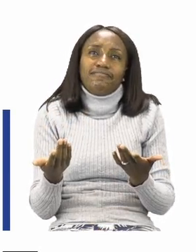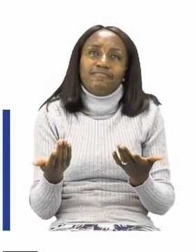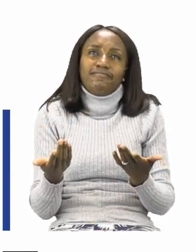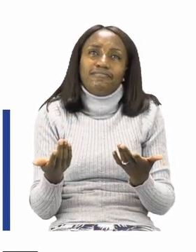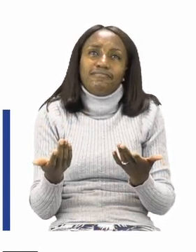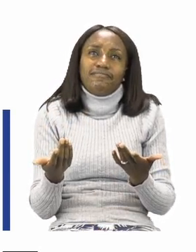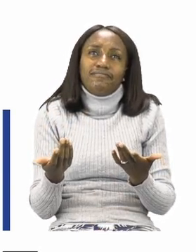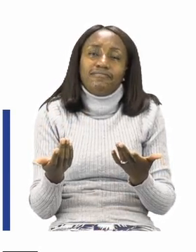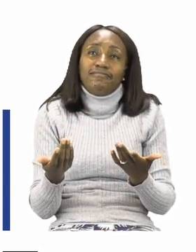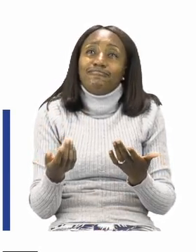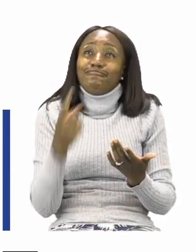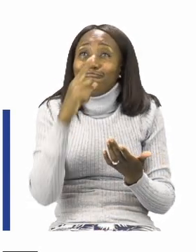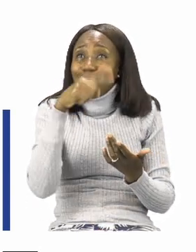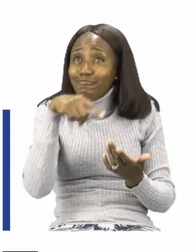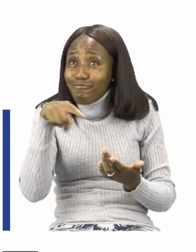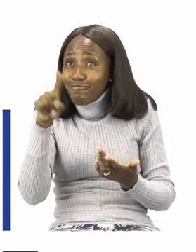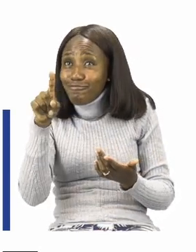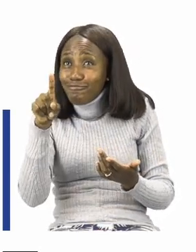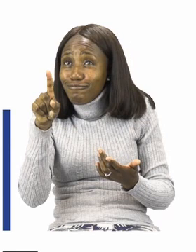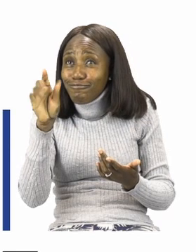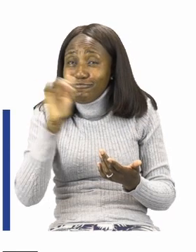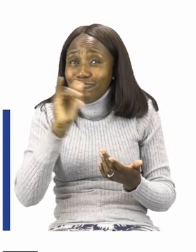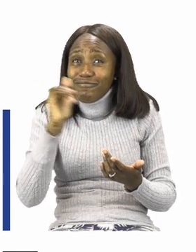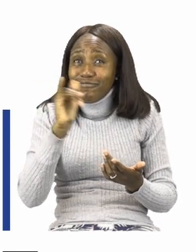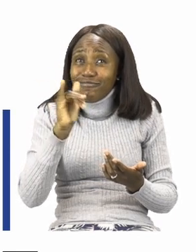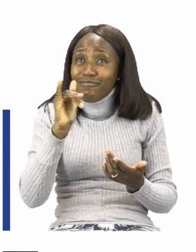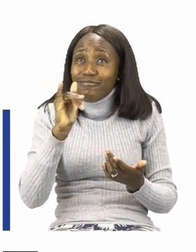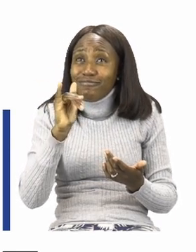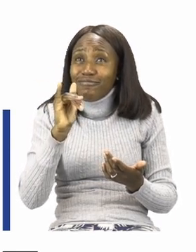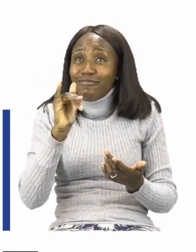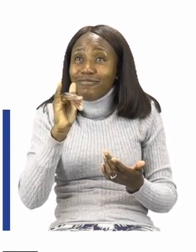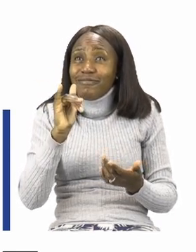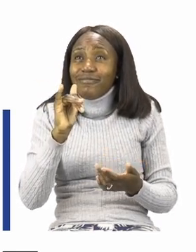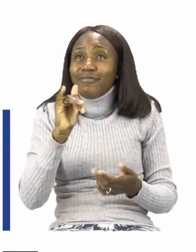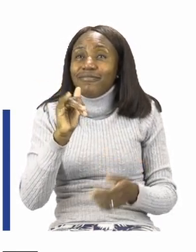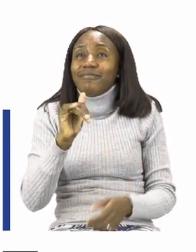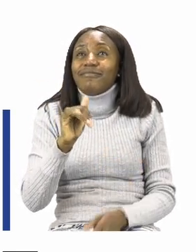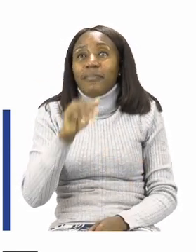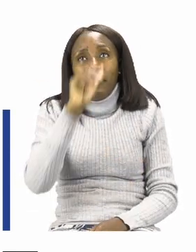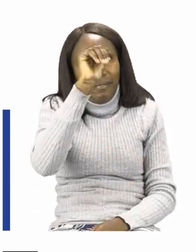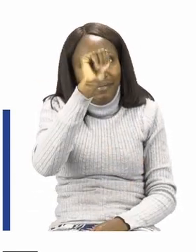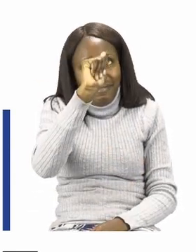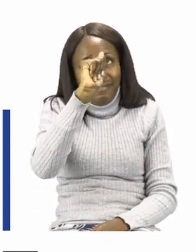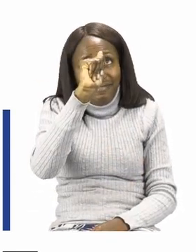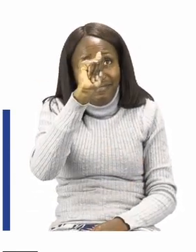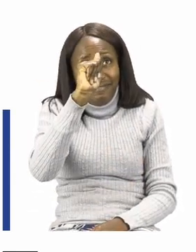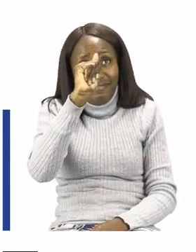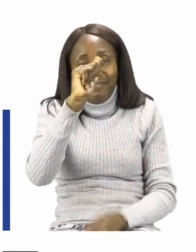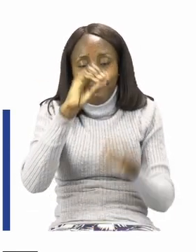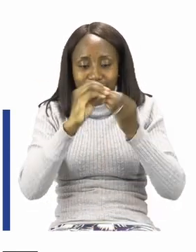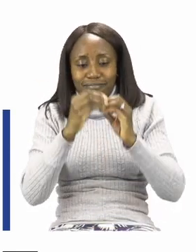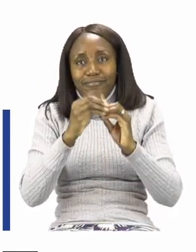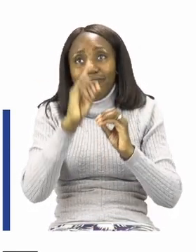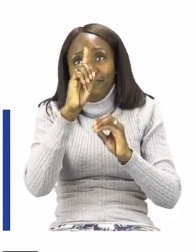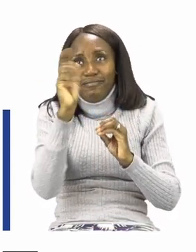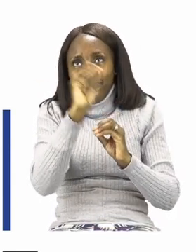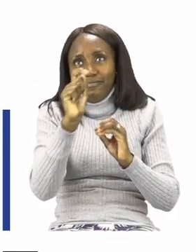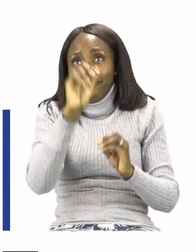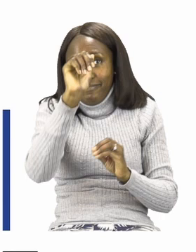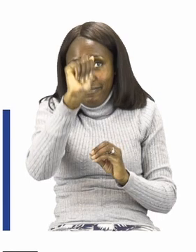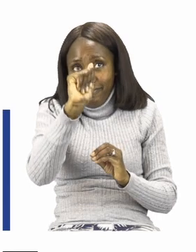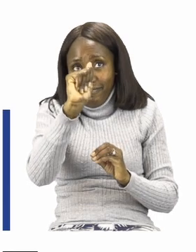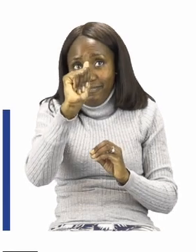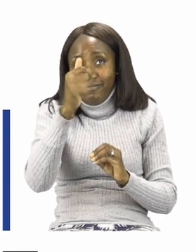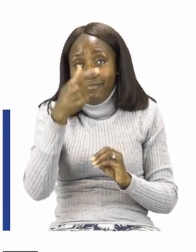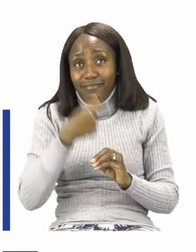So the right answer there will be A. Great job. So the sentence